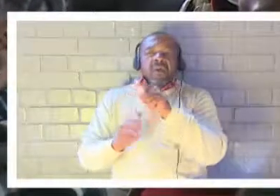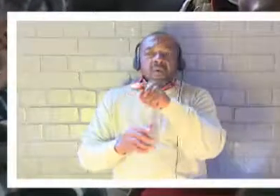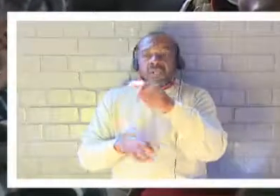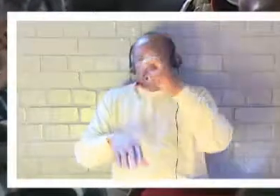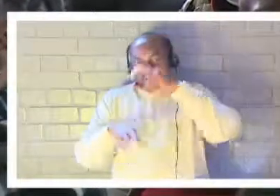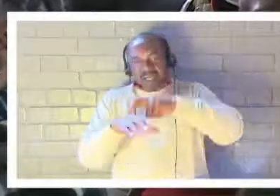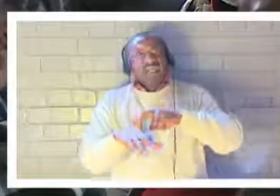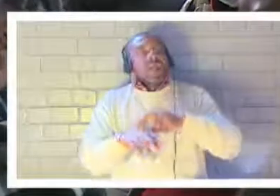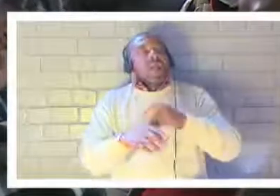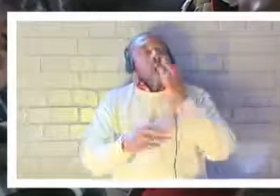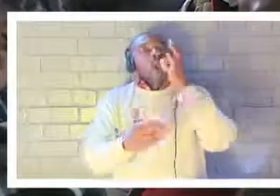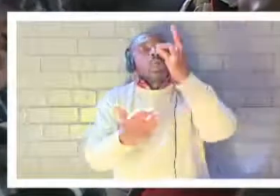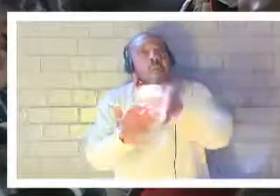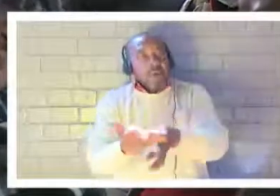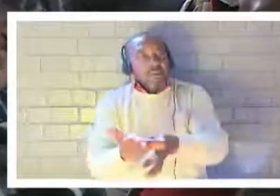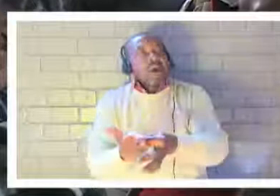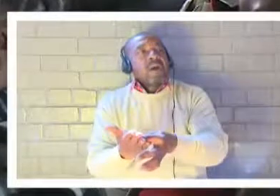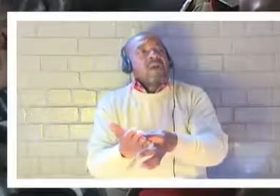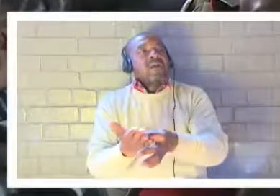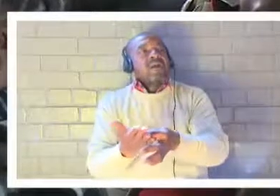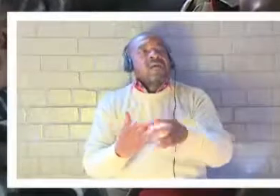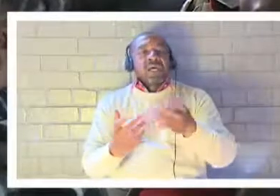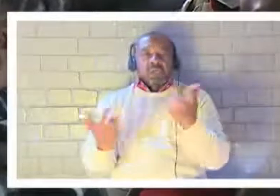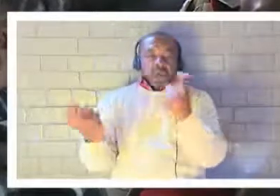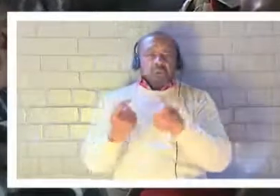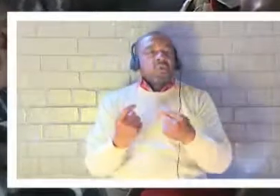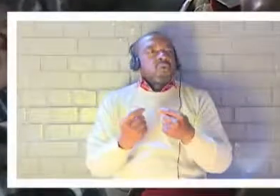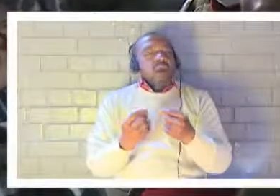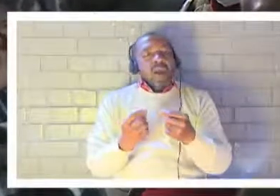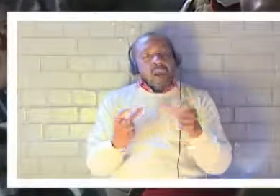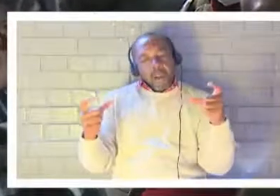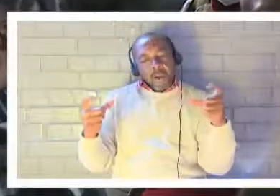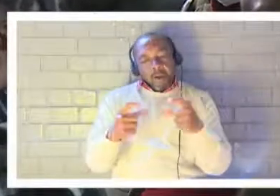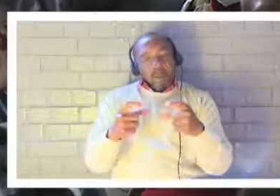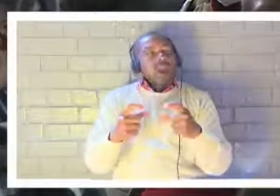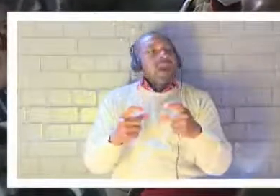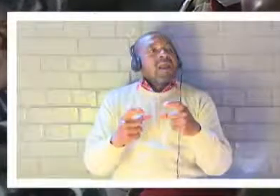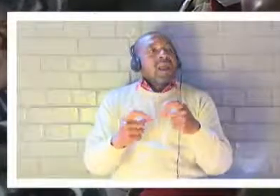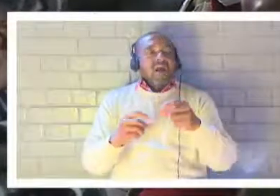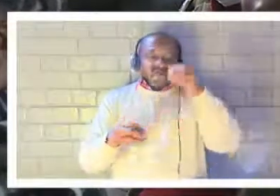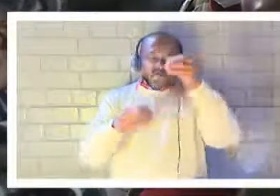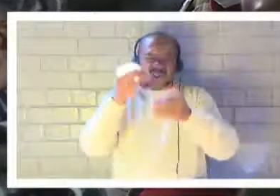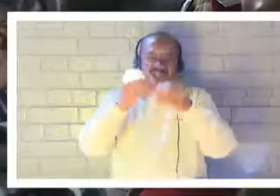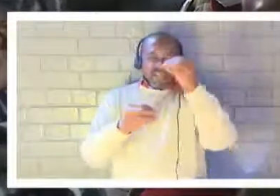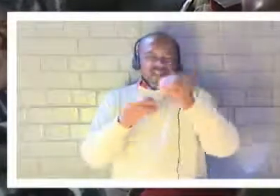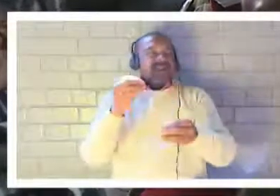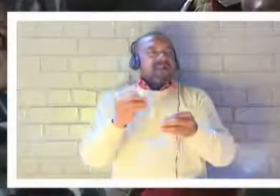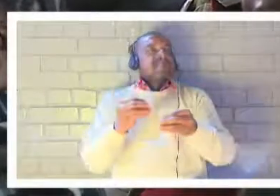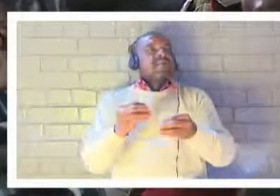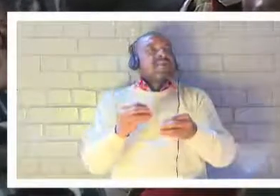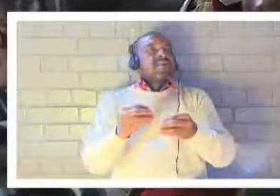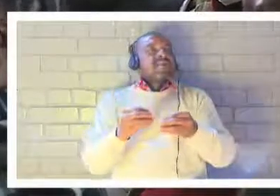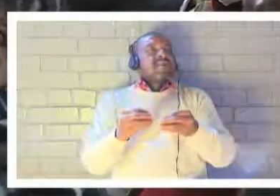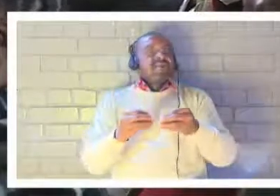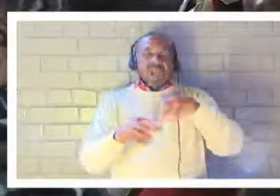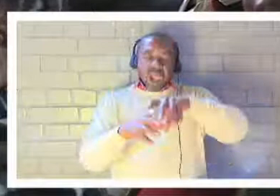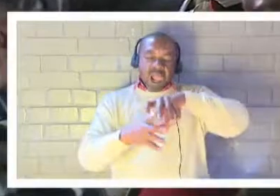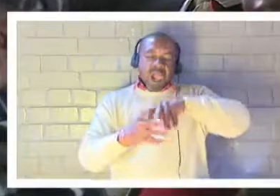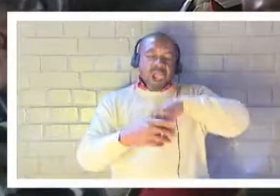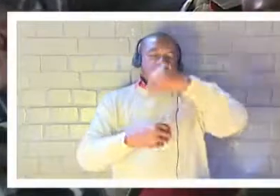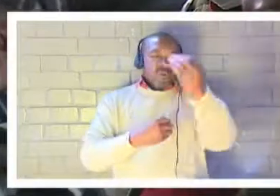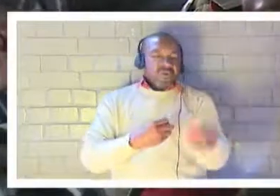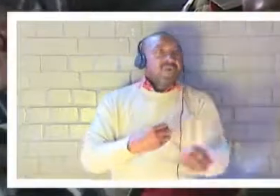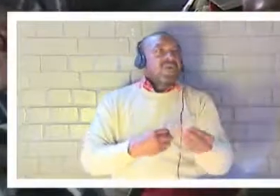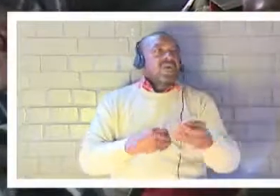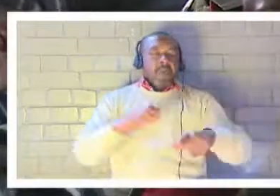recommend that we do our minor infrastructural by sourcing by outsourcing from